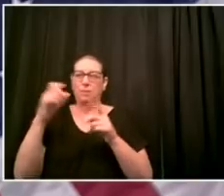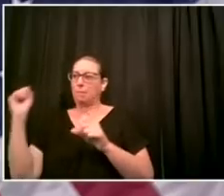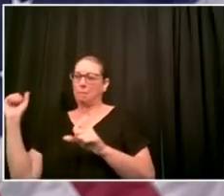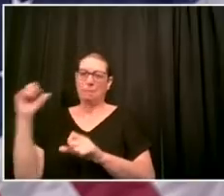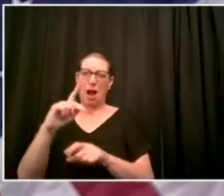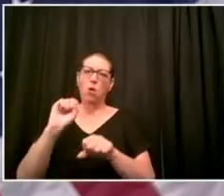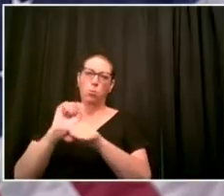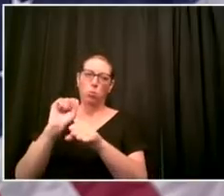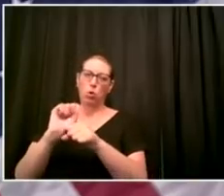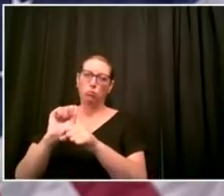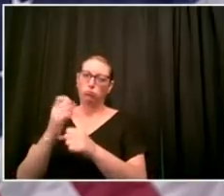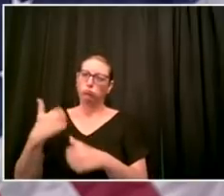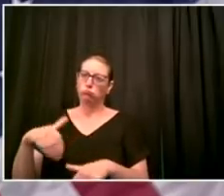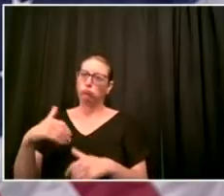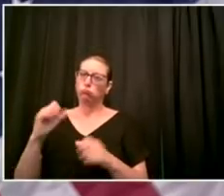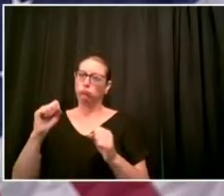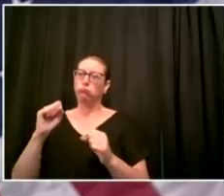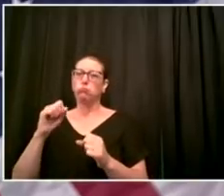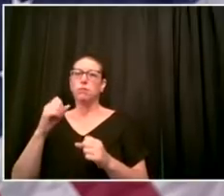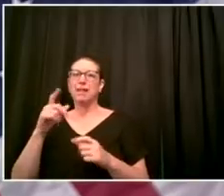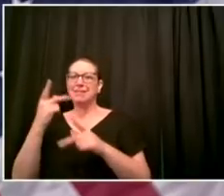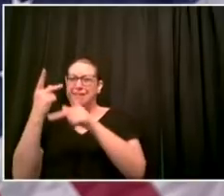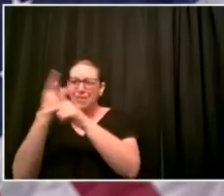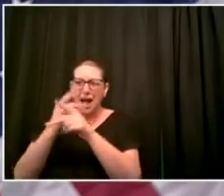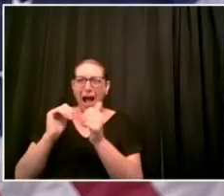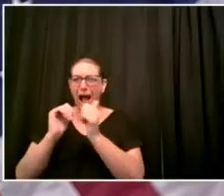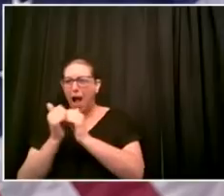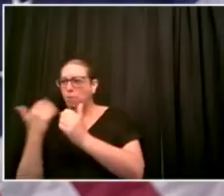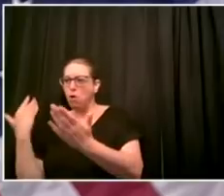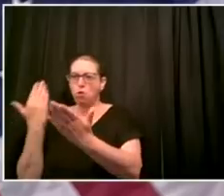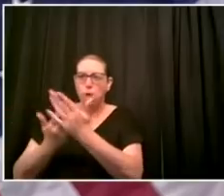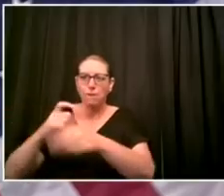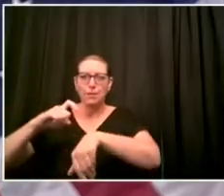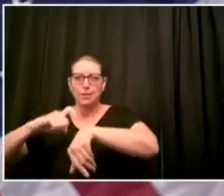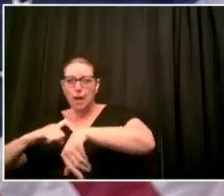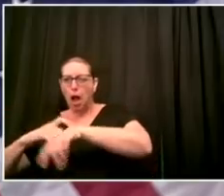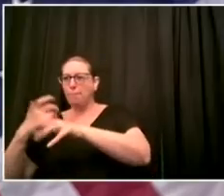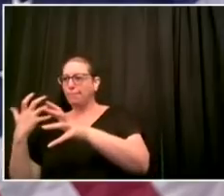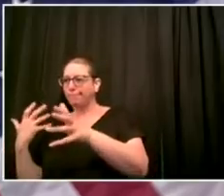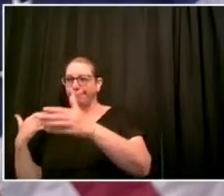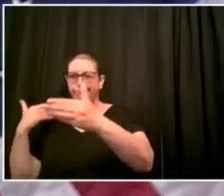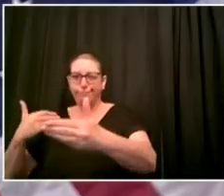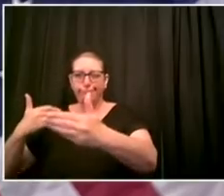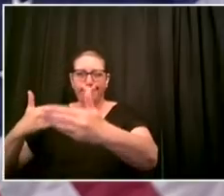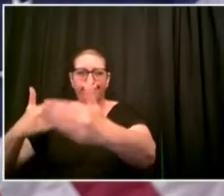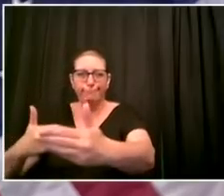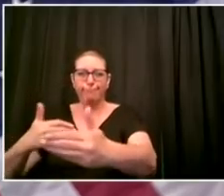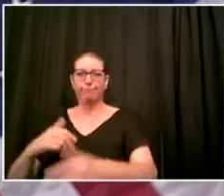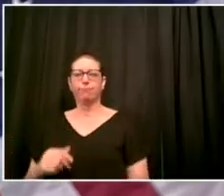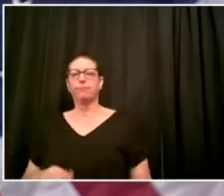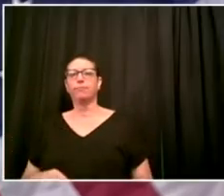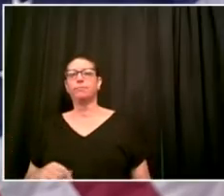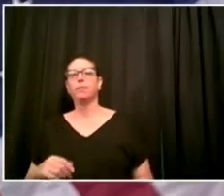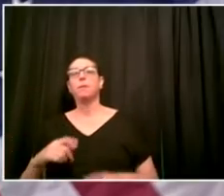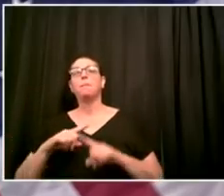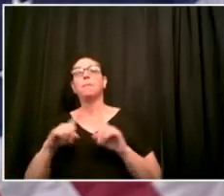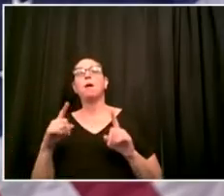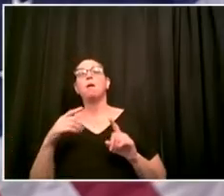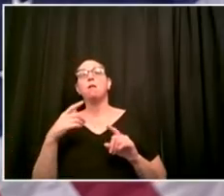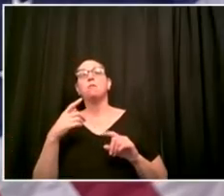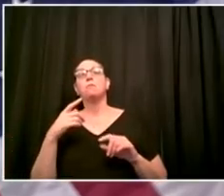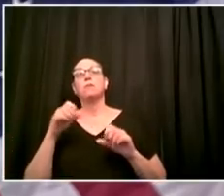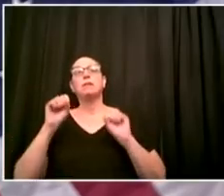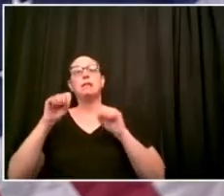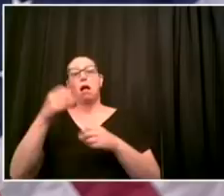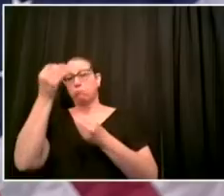So what we can say with assurance is, due to the plan to have the subways shut at night for cleaning, they're obviously a